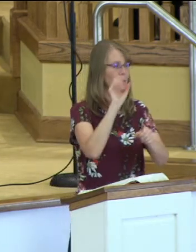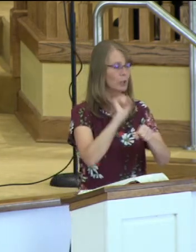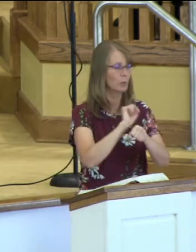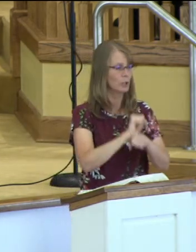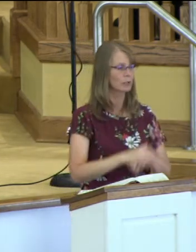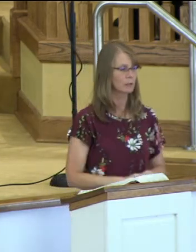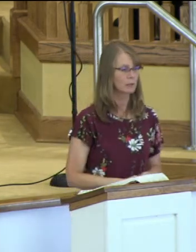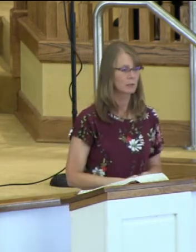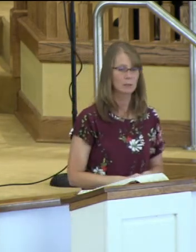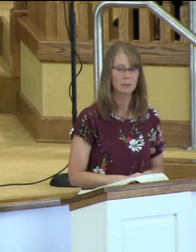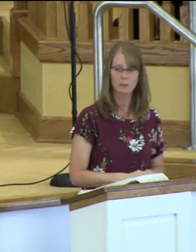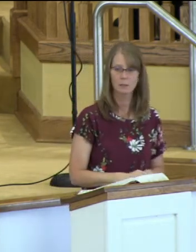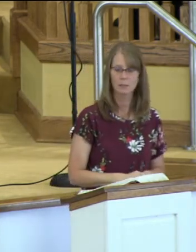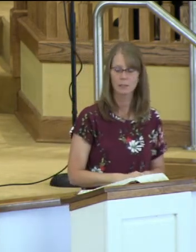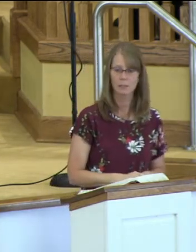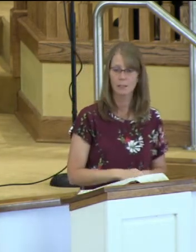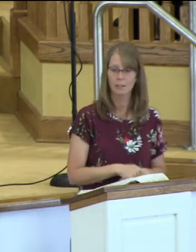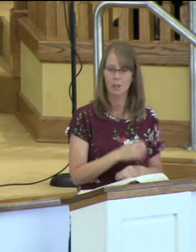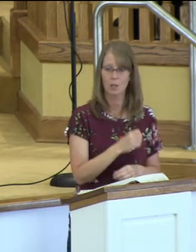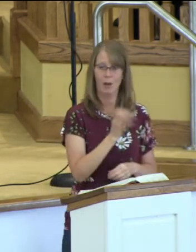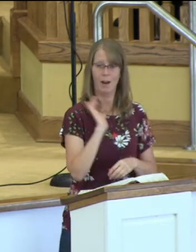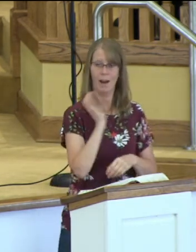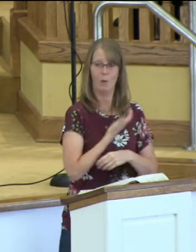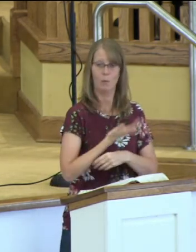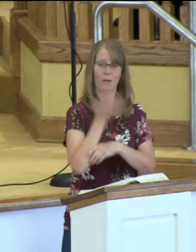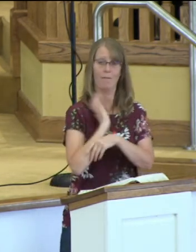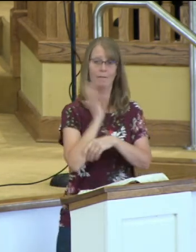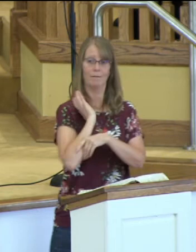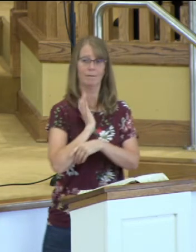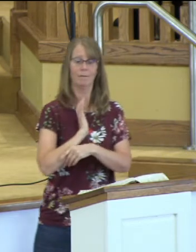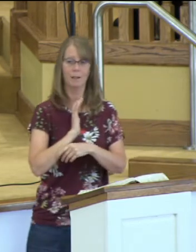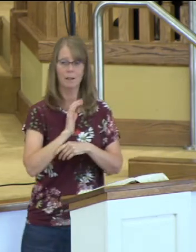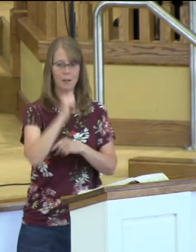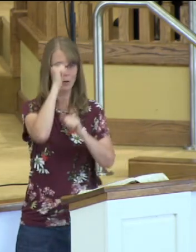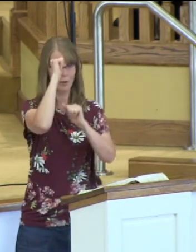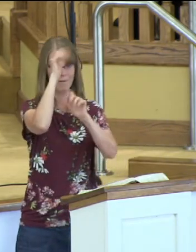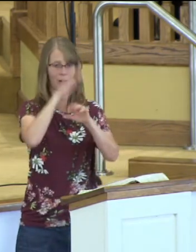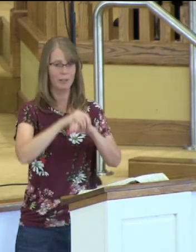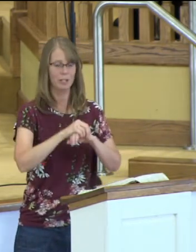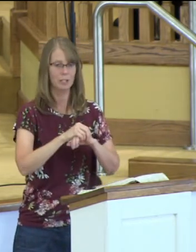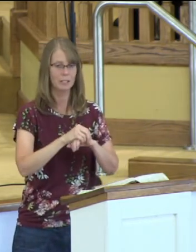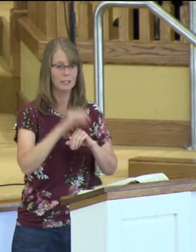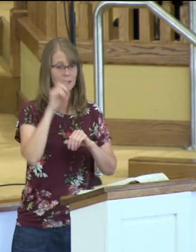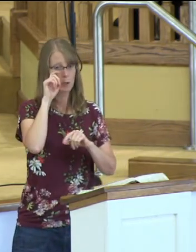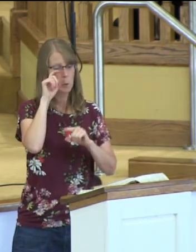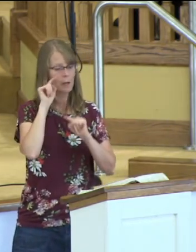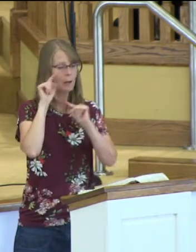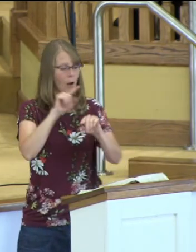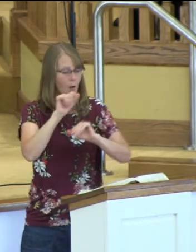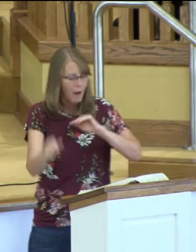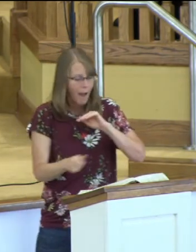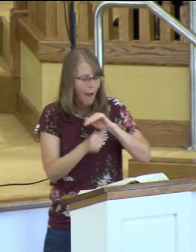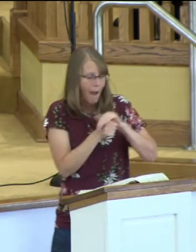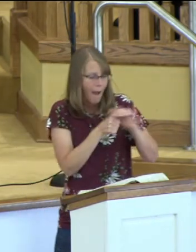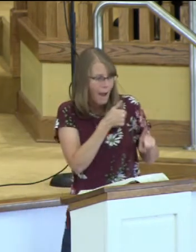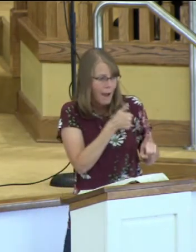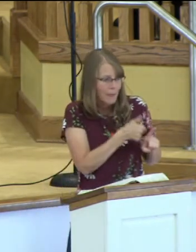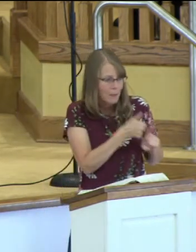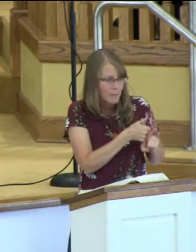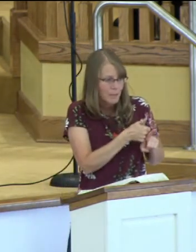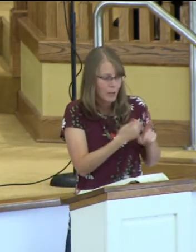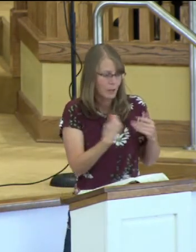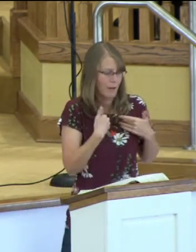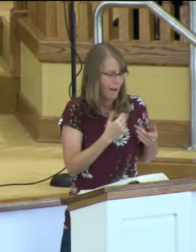You're a member of our forefathers, the Waldensians, that would go and they'd hide themselves just so they could have